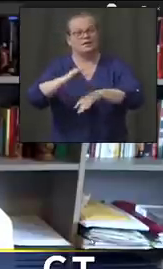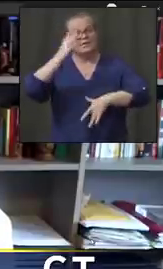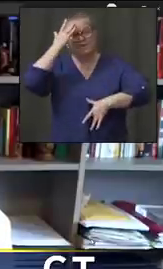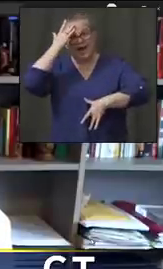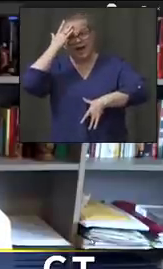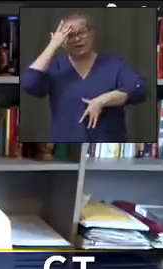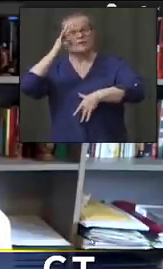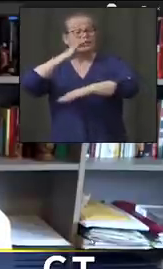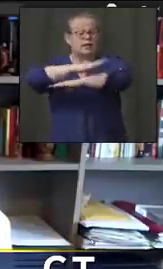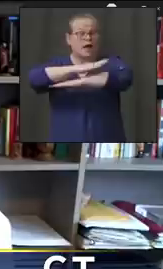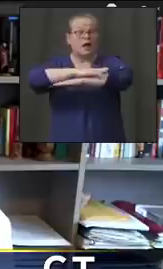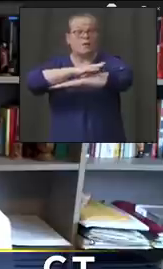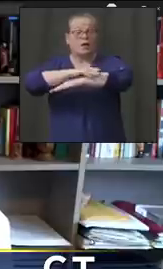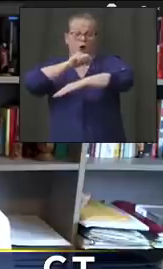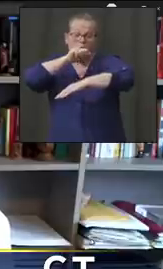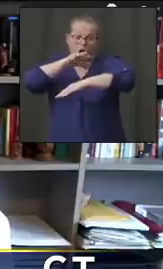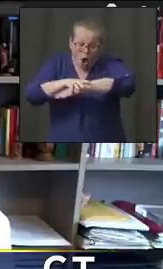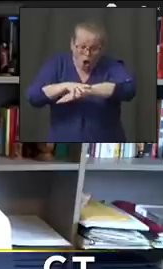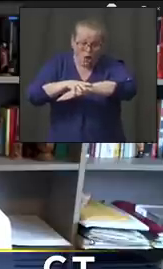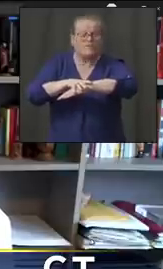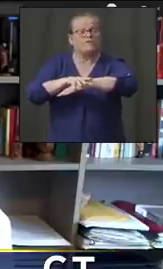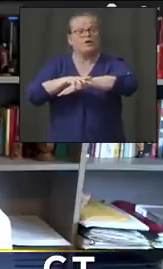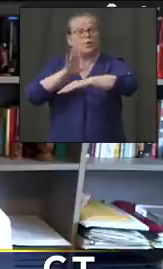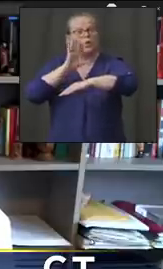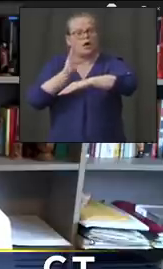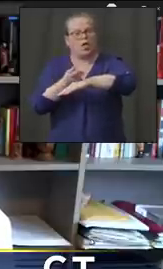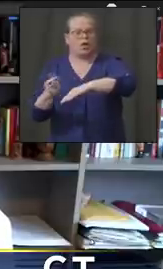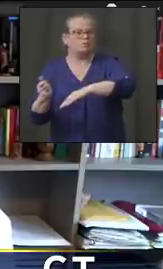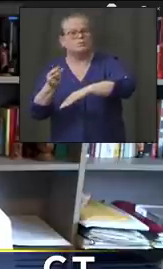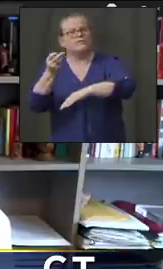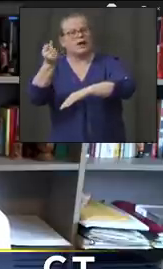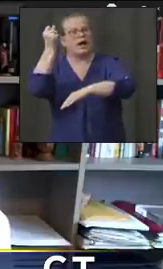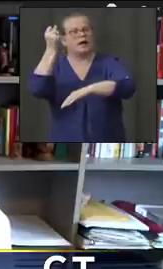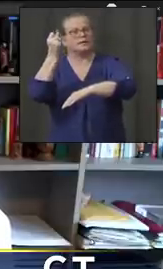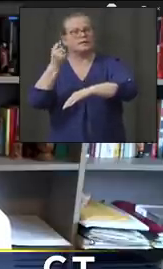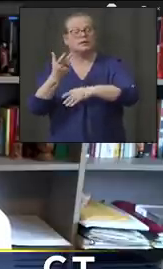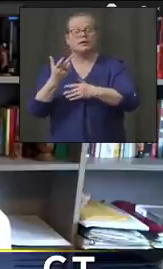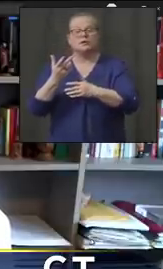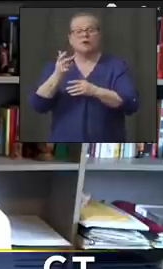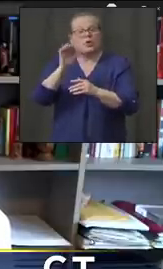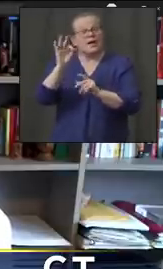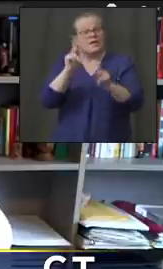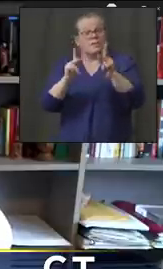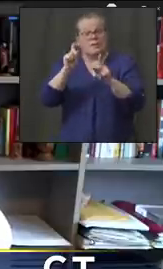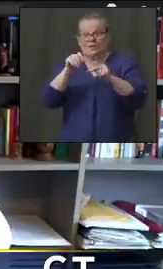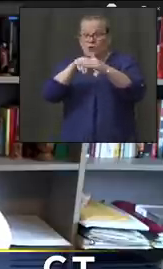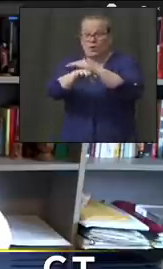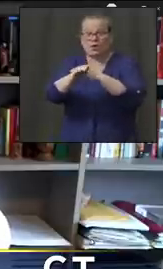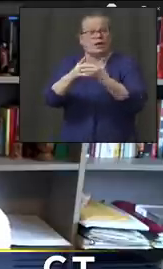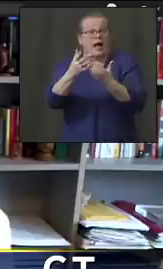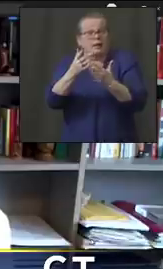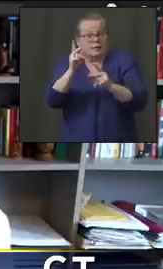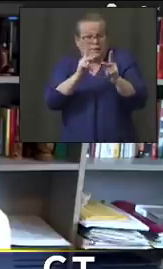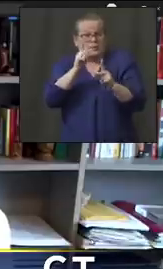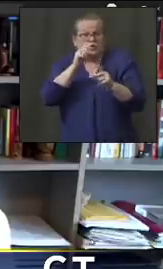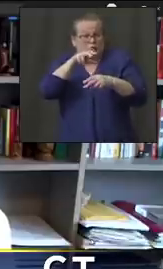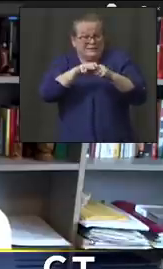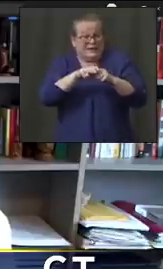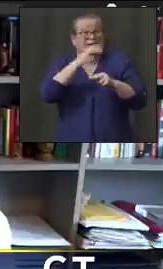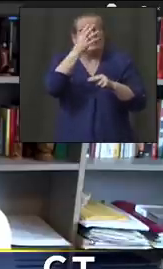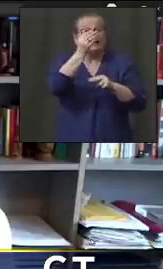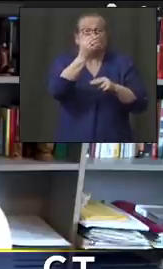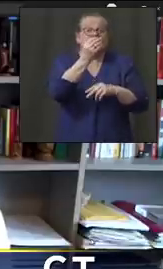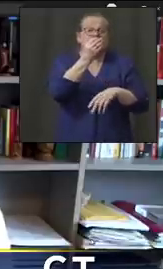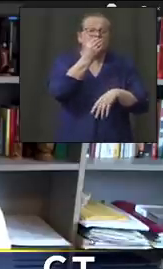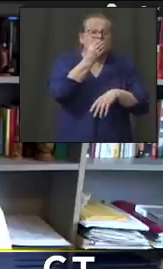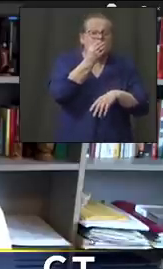places like restaurants where people actually have to come in, not only the people from outside who are dining outside, but also the workers and the